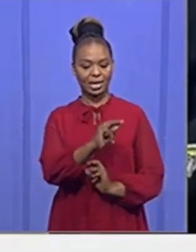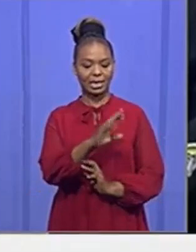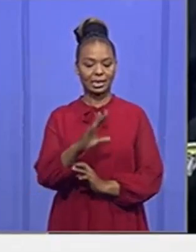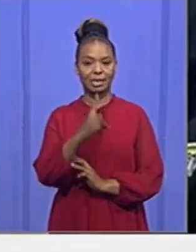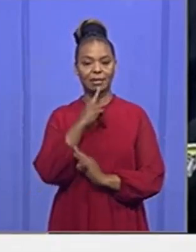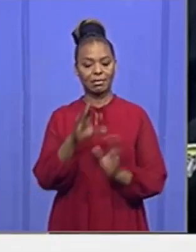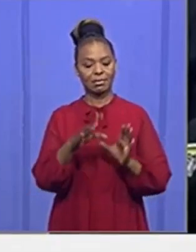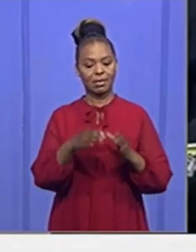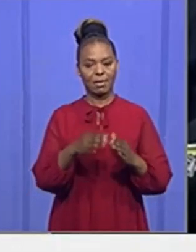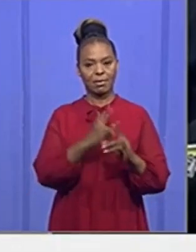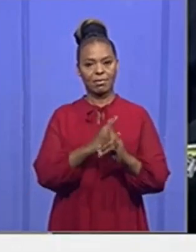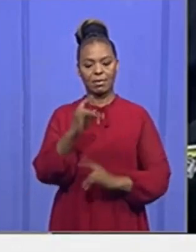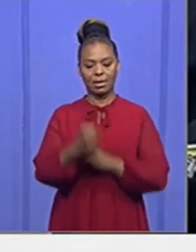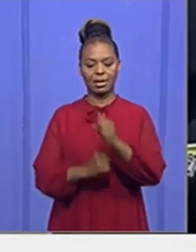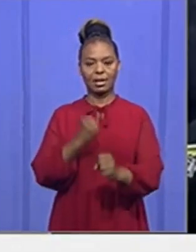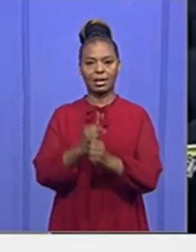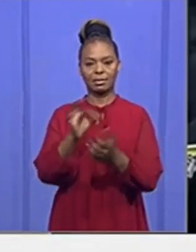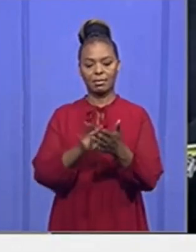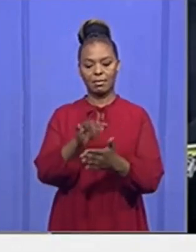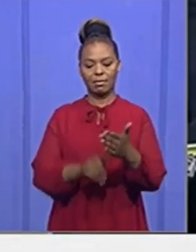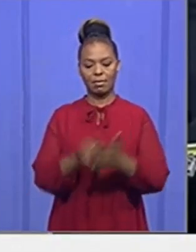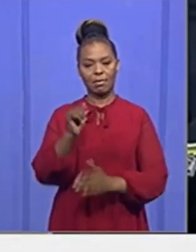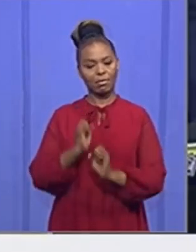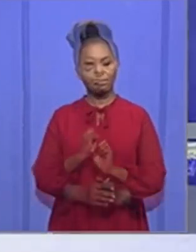pa dikgetho tsa isa ho kapalo e gotsofatsang.